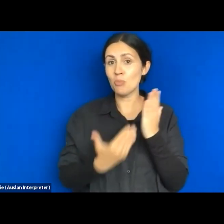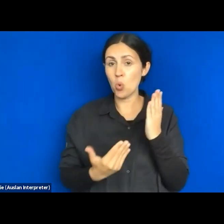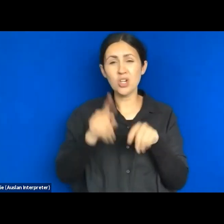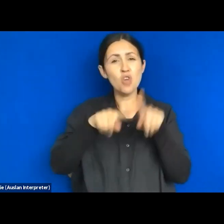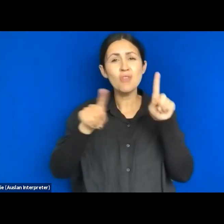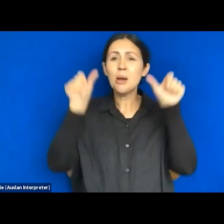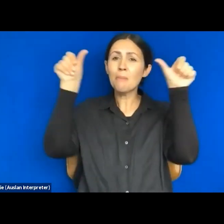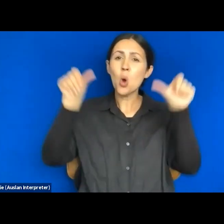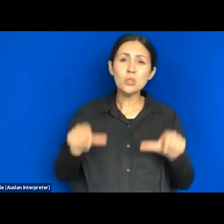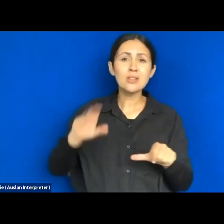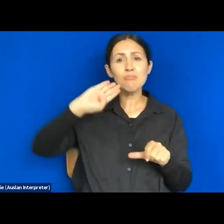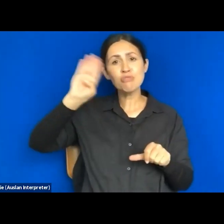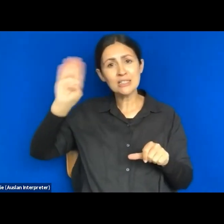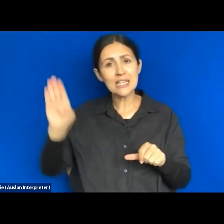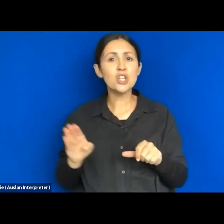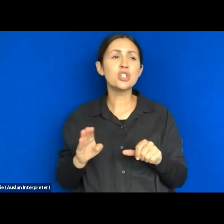of different